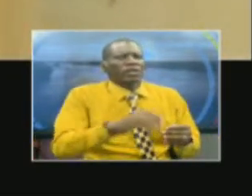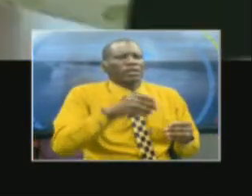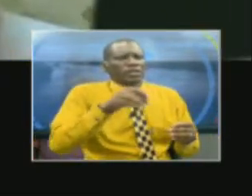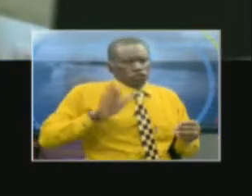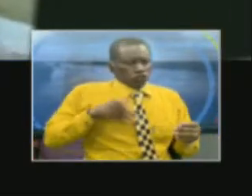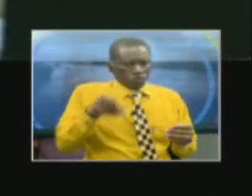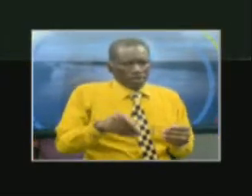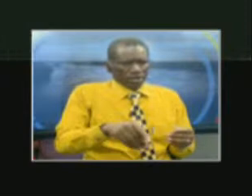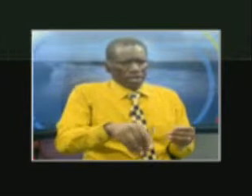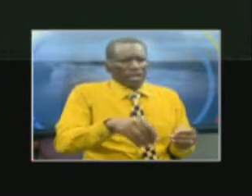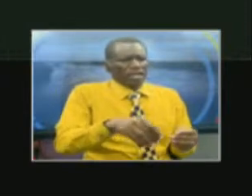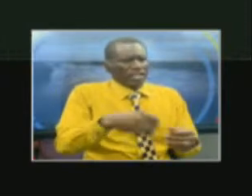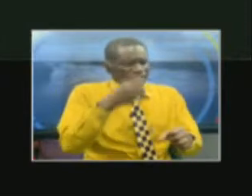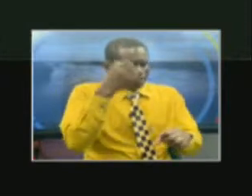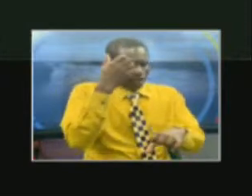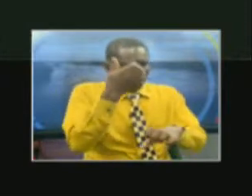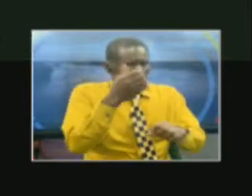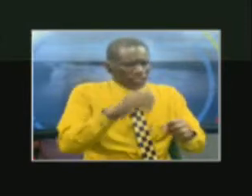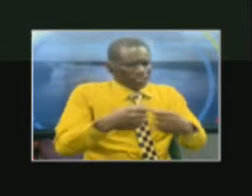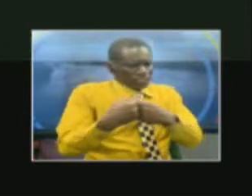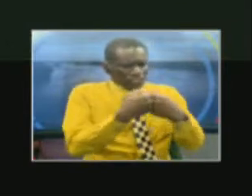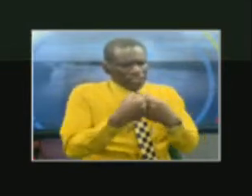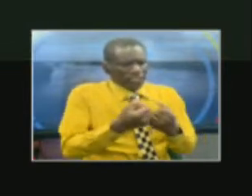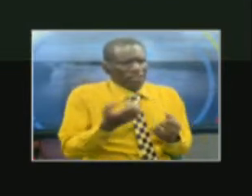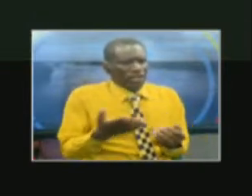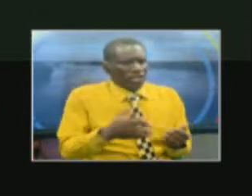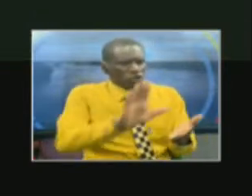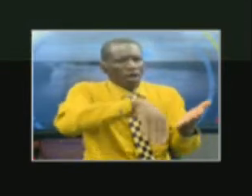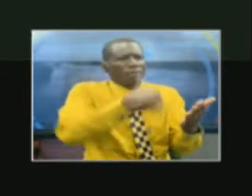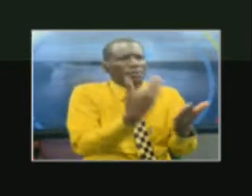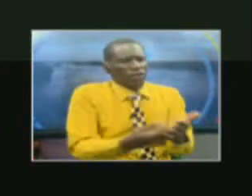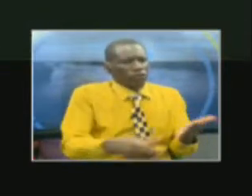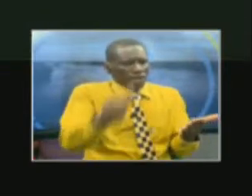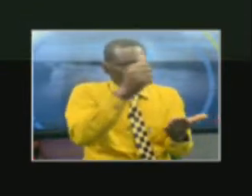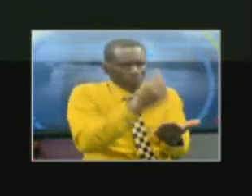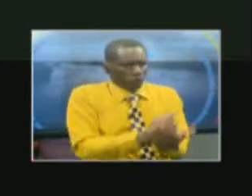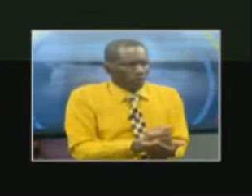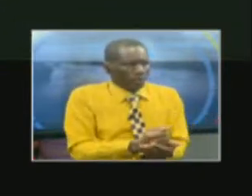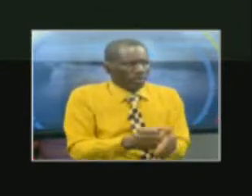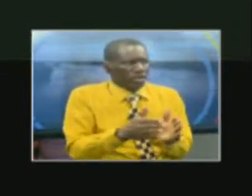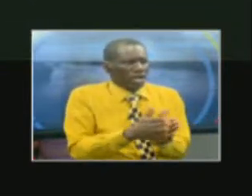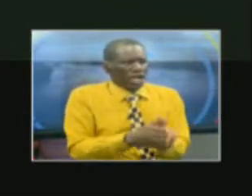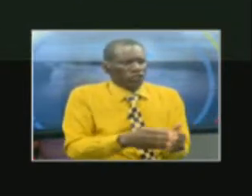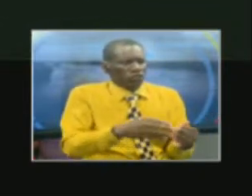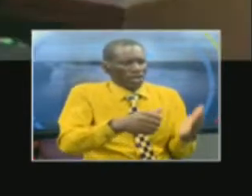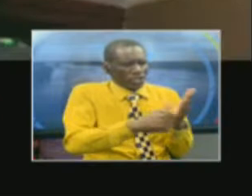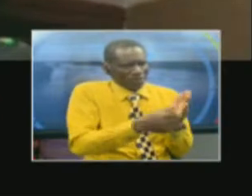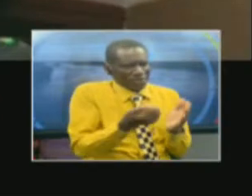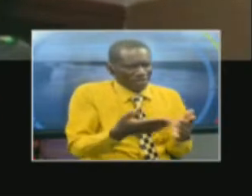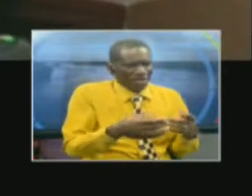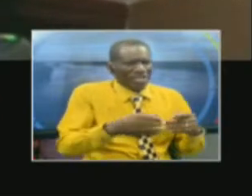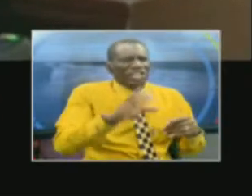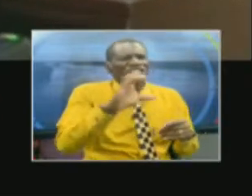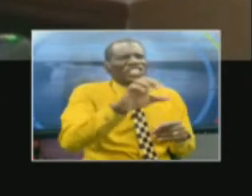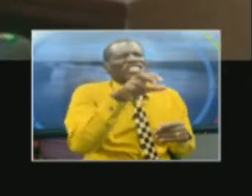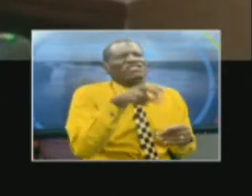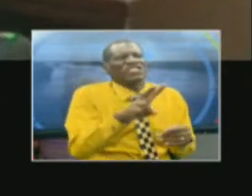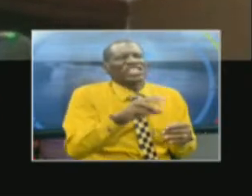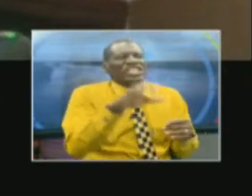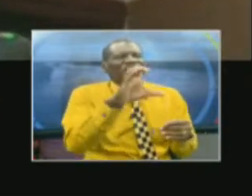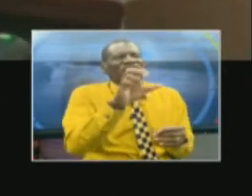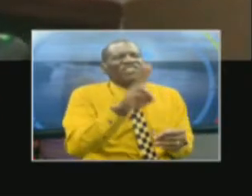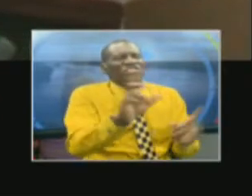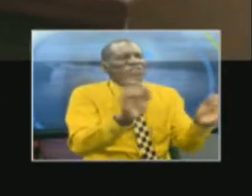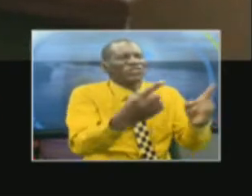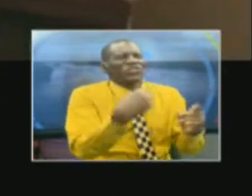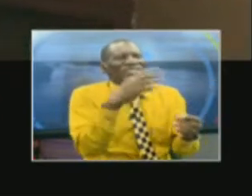has found the going tough. Na apply job, na kuwa shortlisted. Kwa CV yangu sija indicate niko